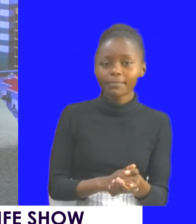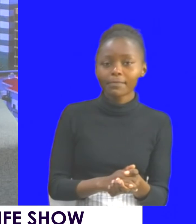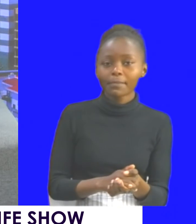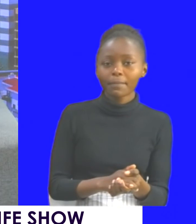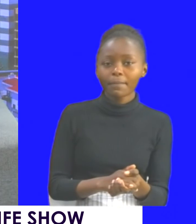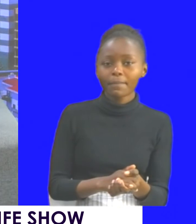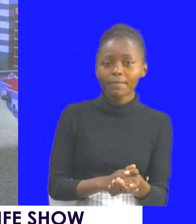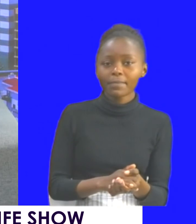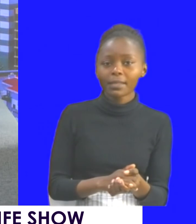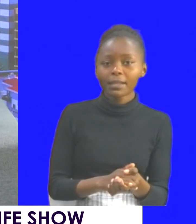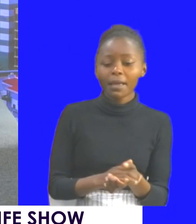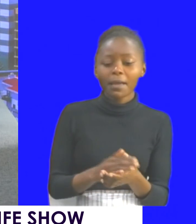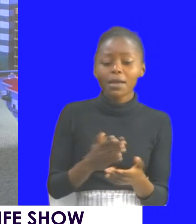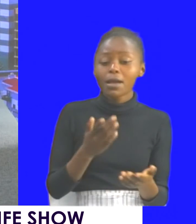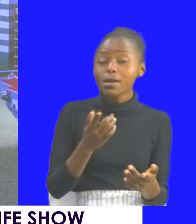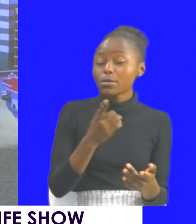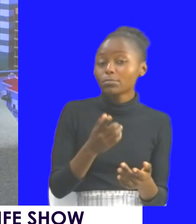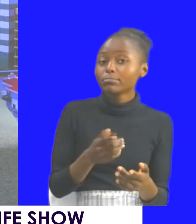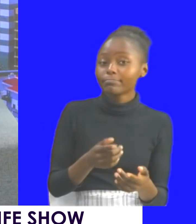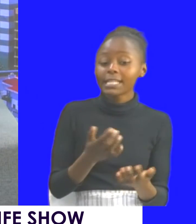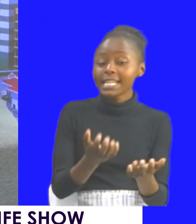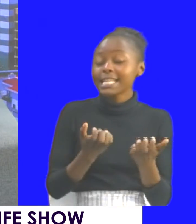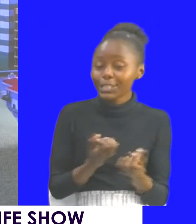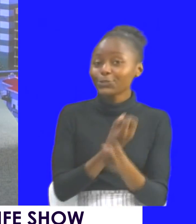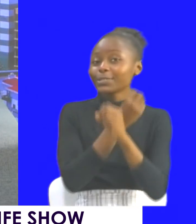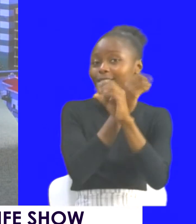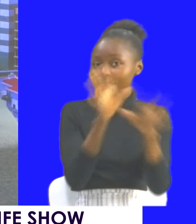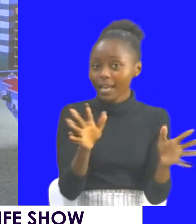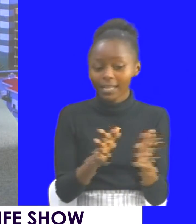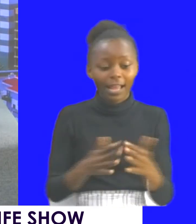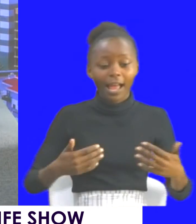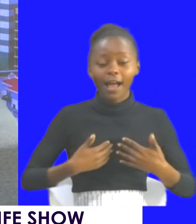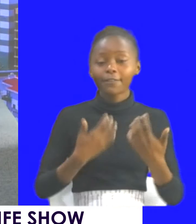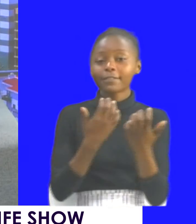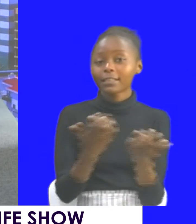you are supposed to shine. You're supposed to move on. There are things you need to achieve.